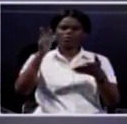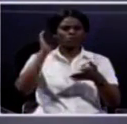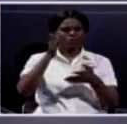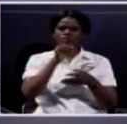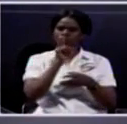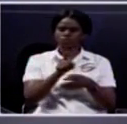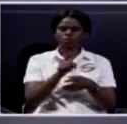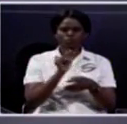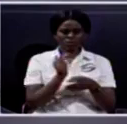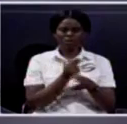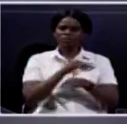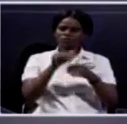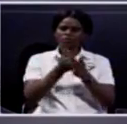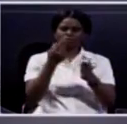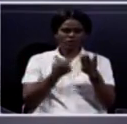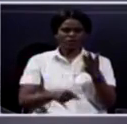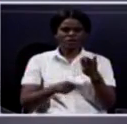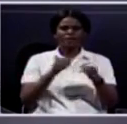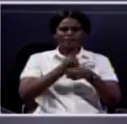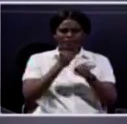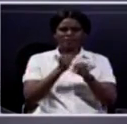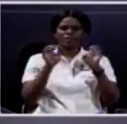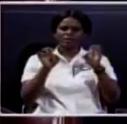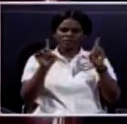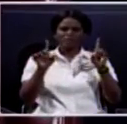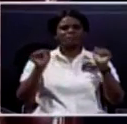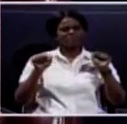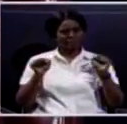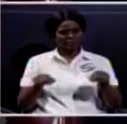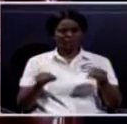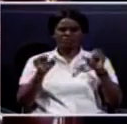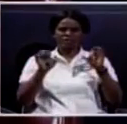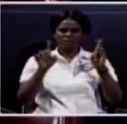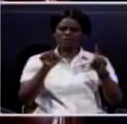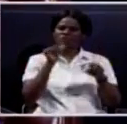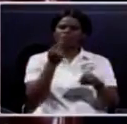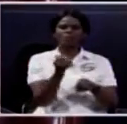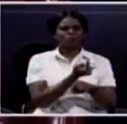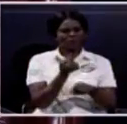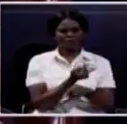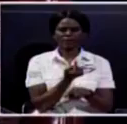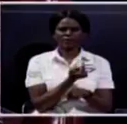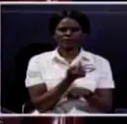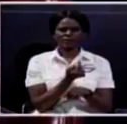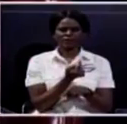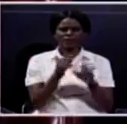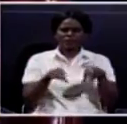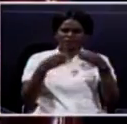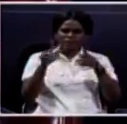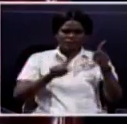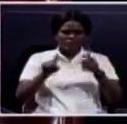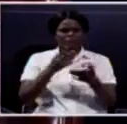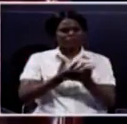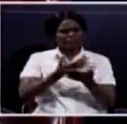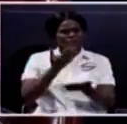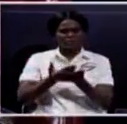We are doing all this in order to make education affordable. Education must not only be offered to the rich,